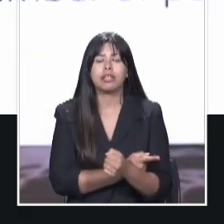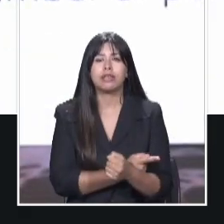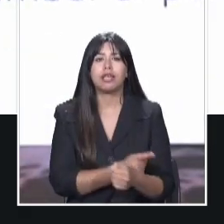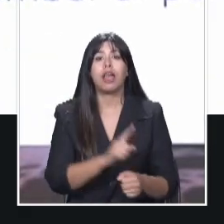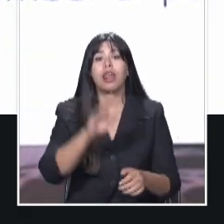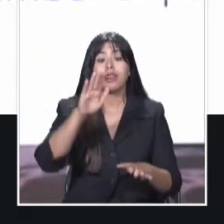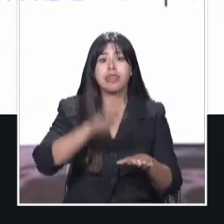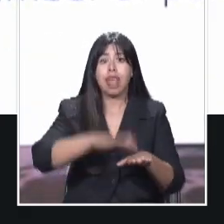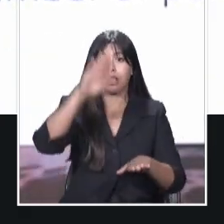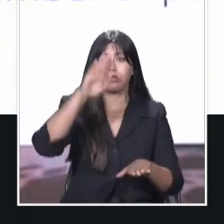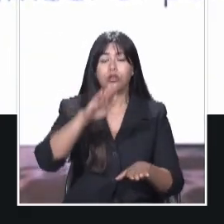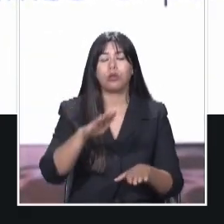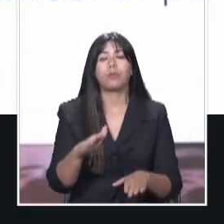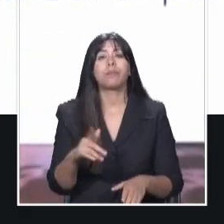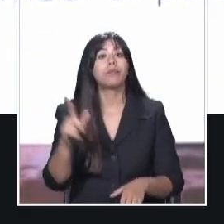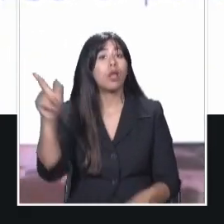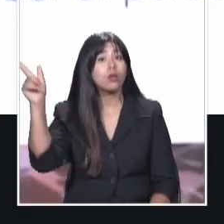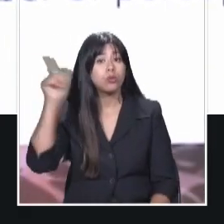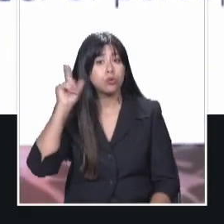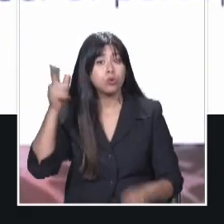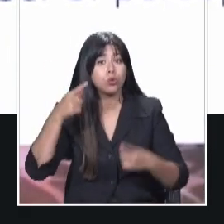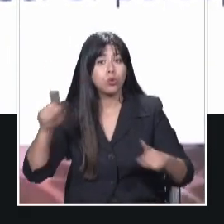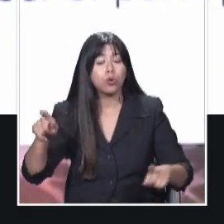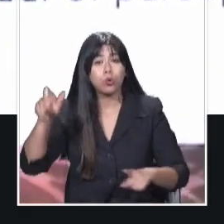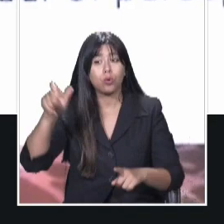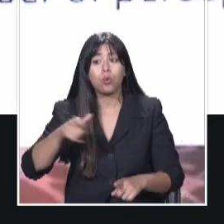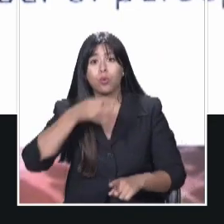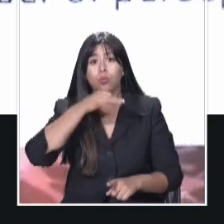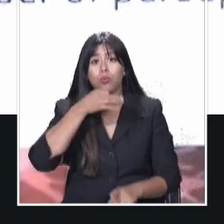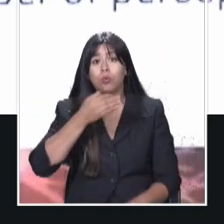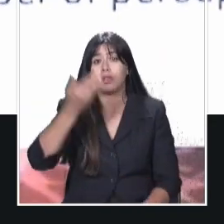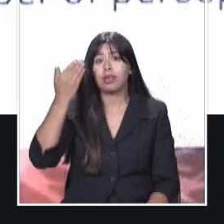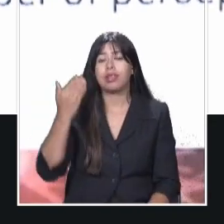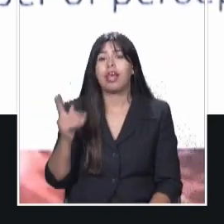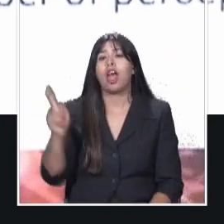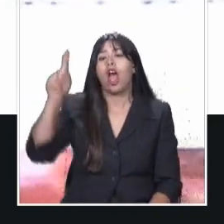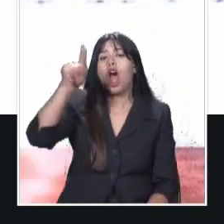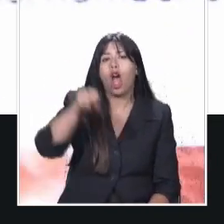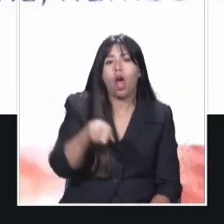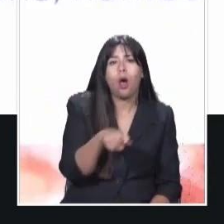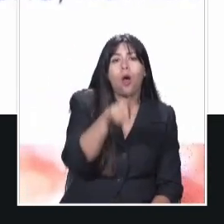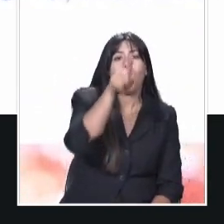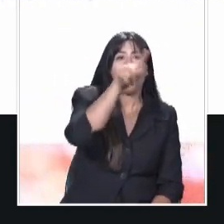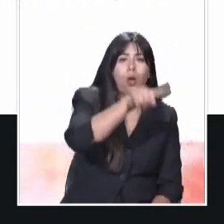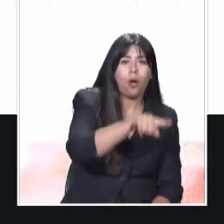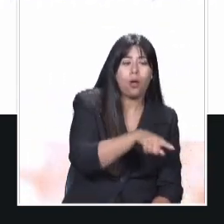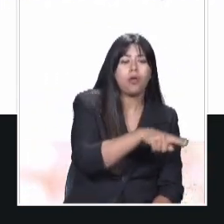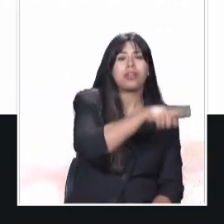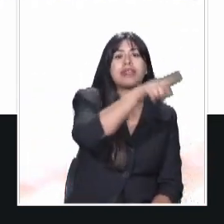speaker, the sound is an energy wave. It's a compression and rarefaction of air.